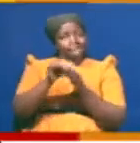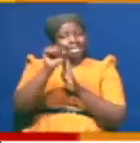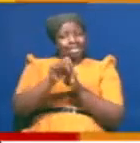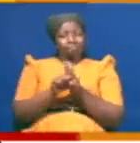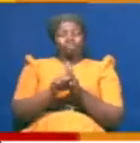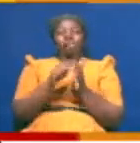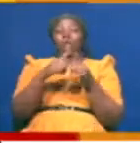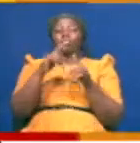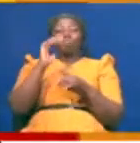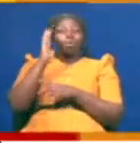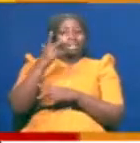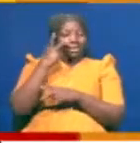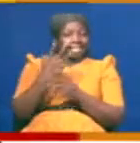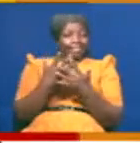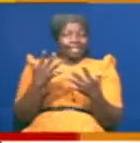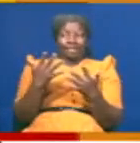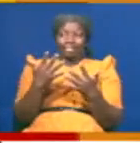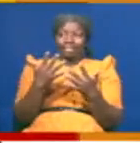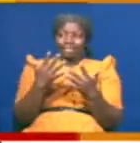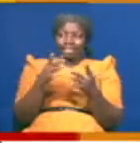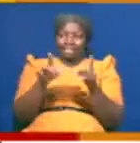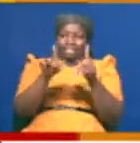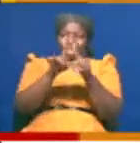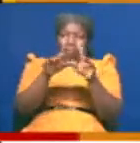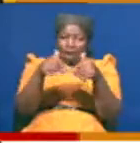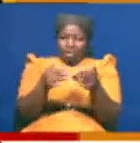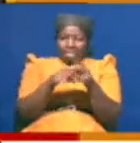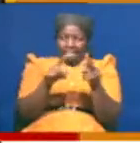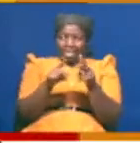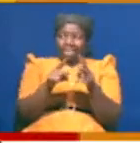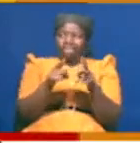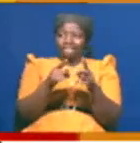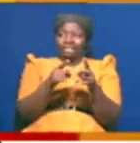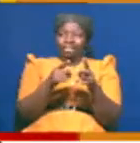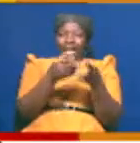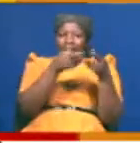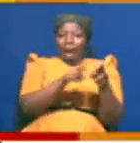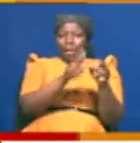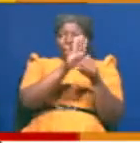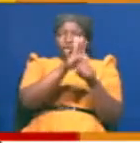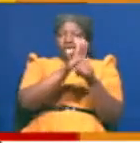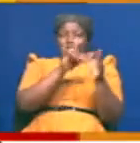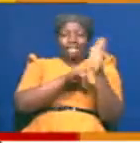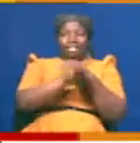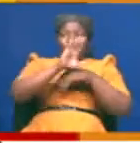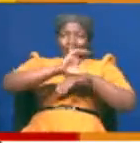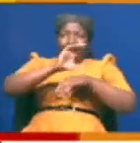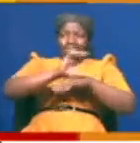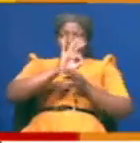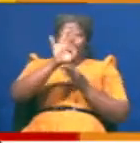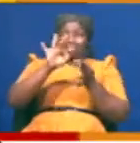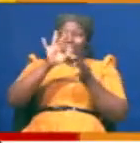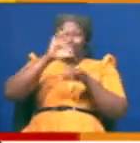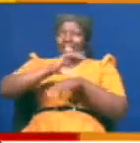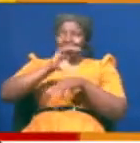things, like the way we started show, it comes from a lot in churches, certain churches. Pastor, we give